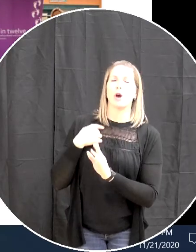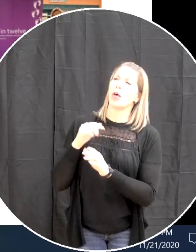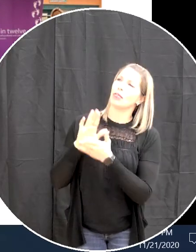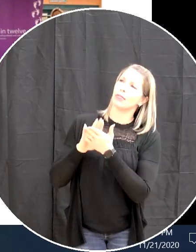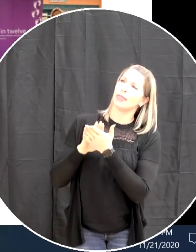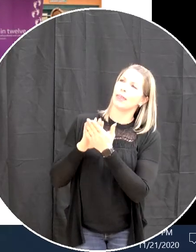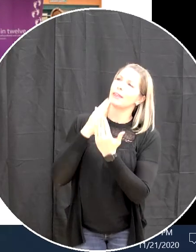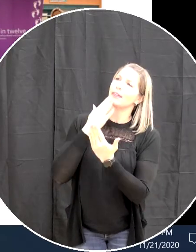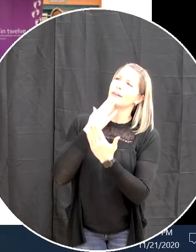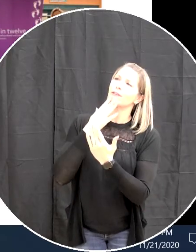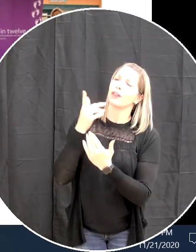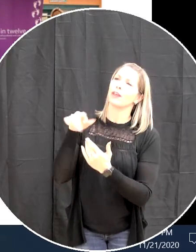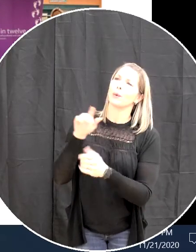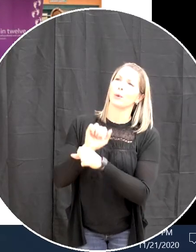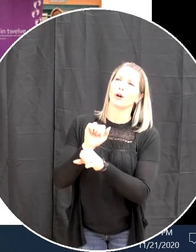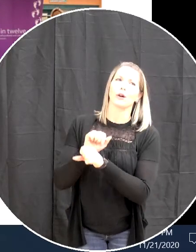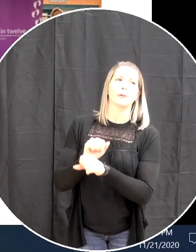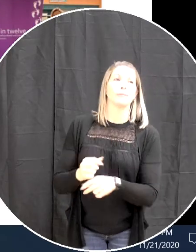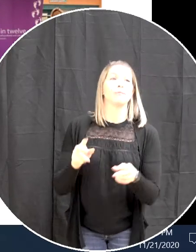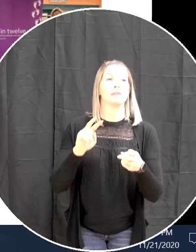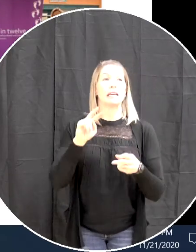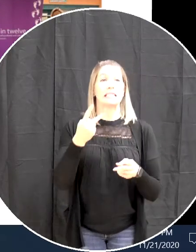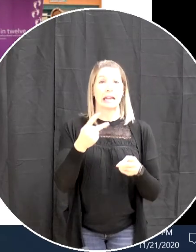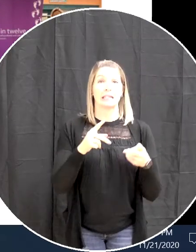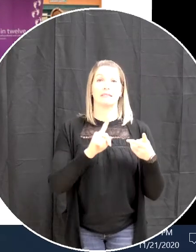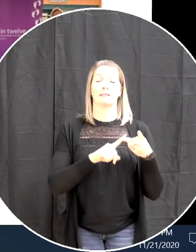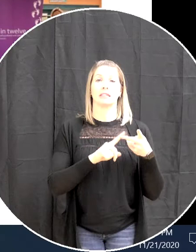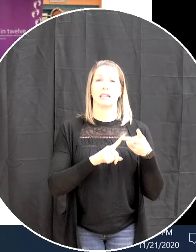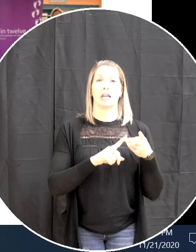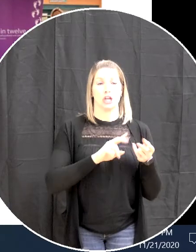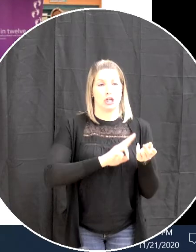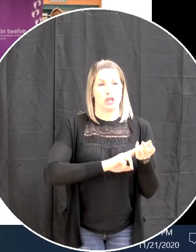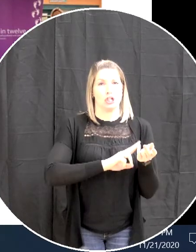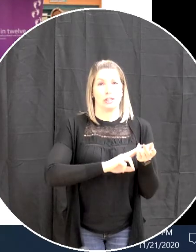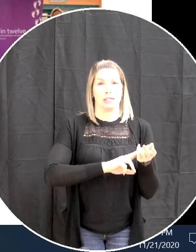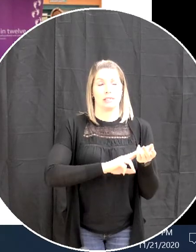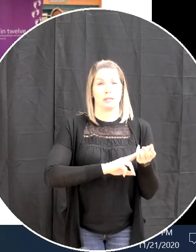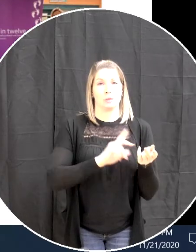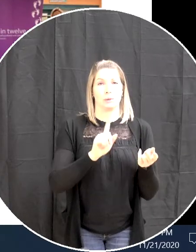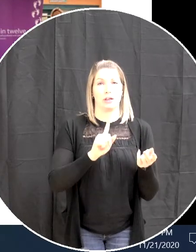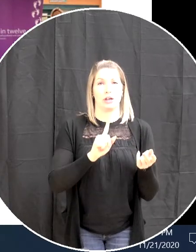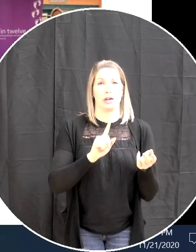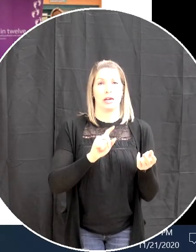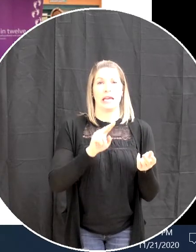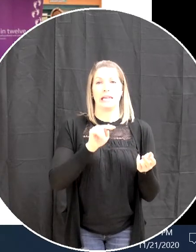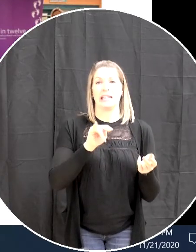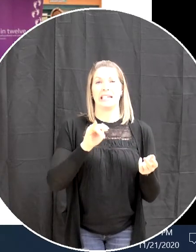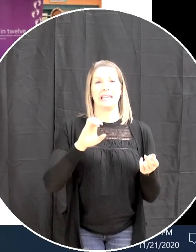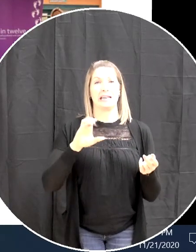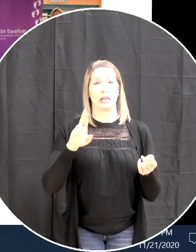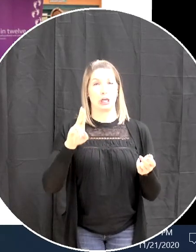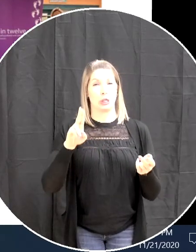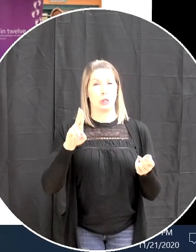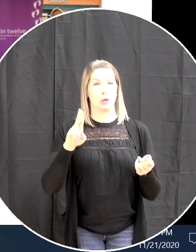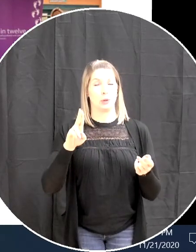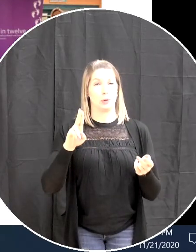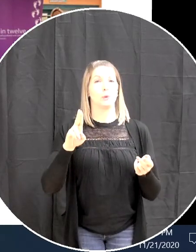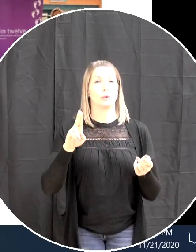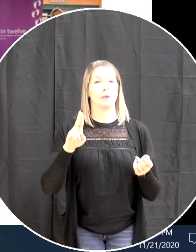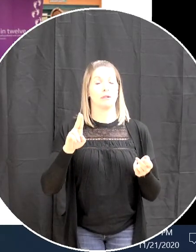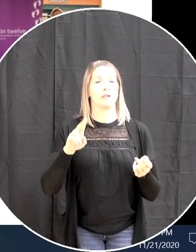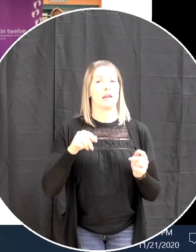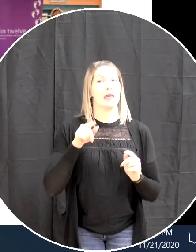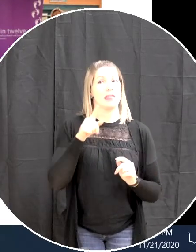second photo is the nurses at the neonatal intensive care unit at the Janeway. They were sent letters from grade 3 students who, of